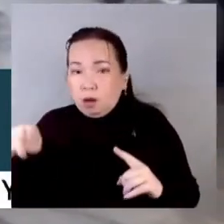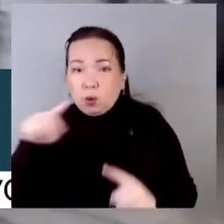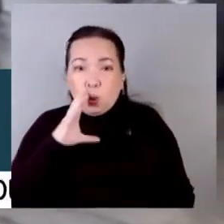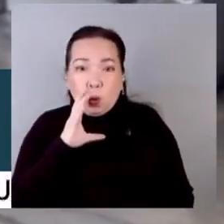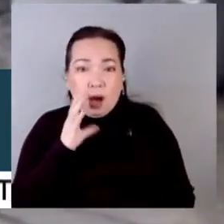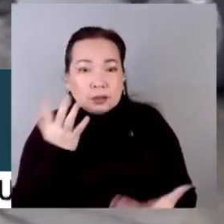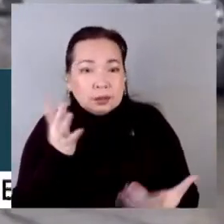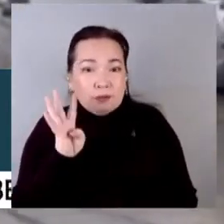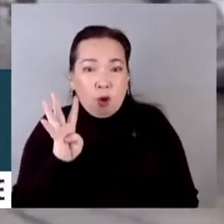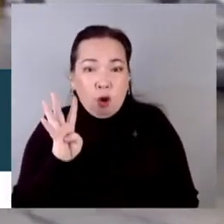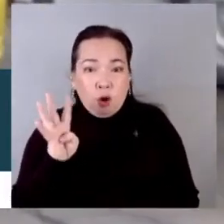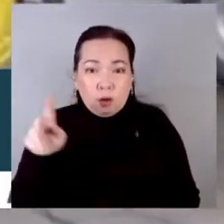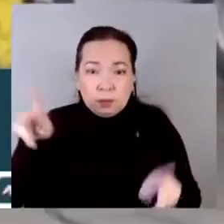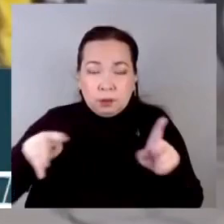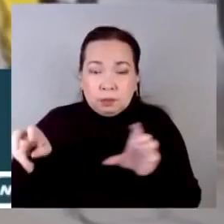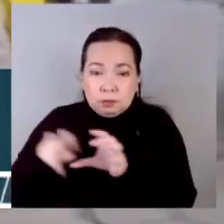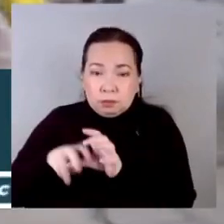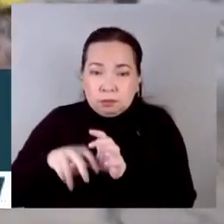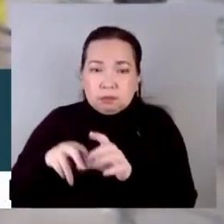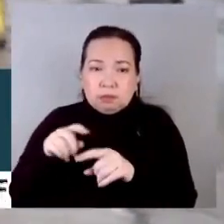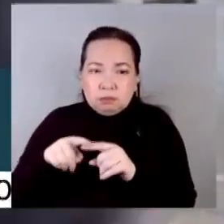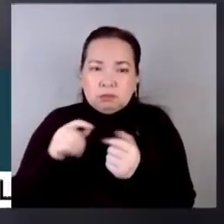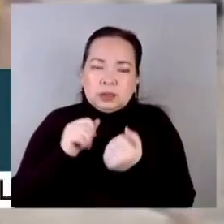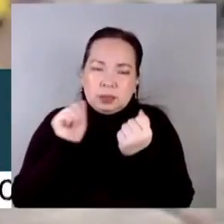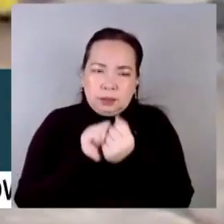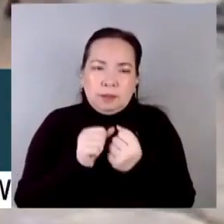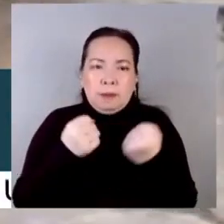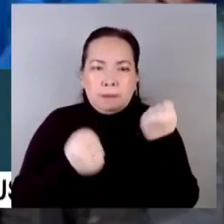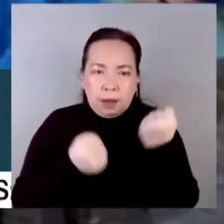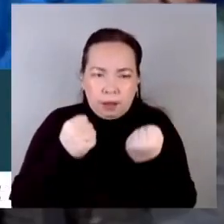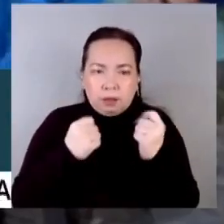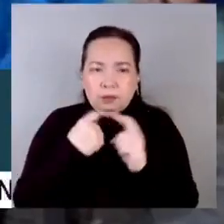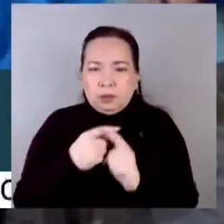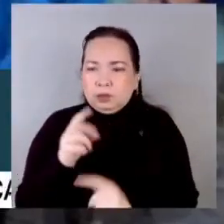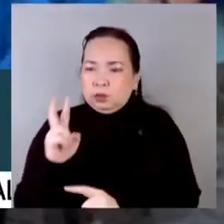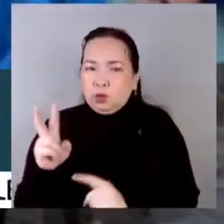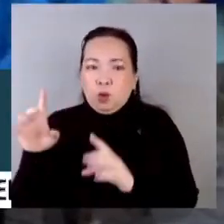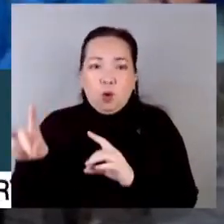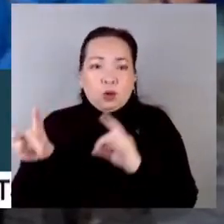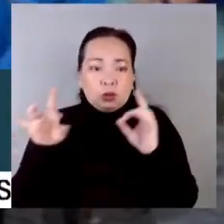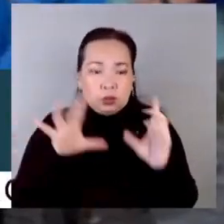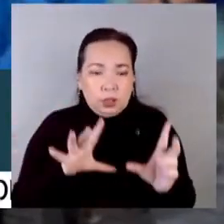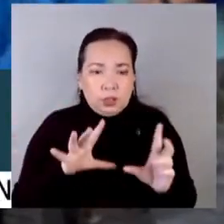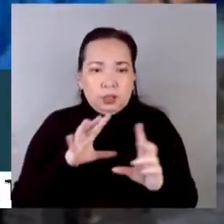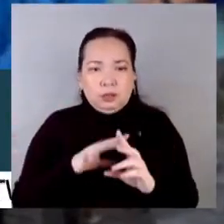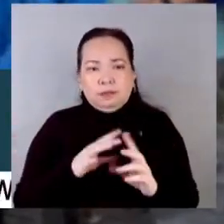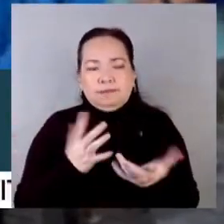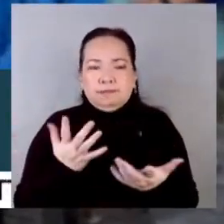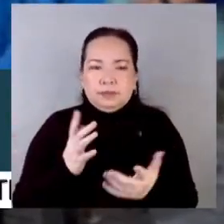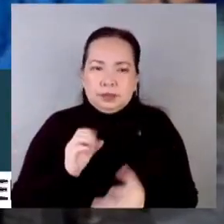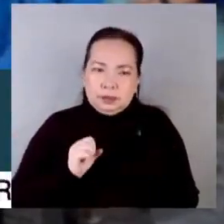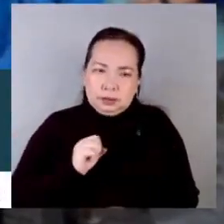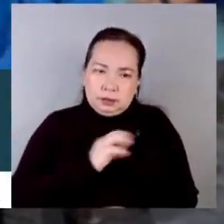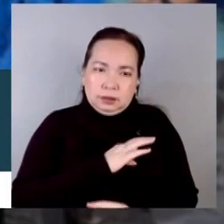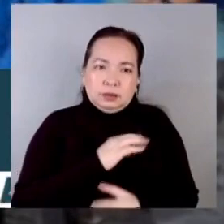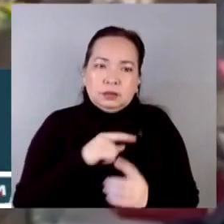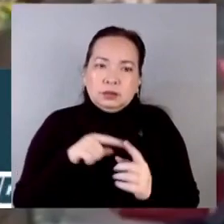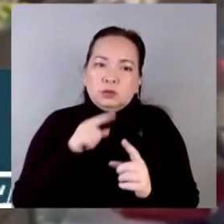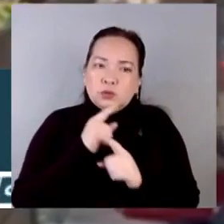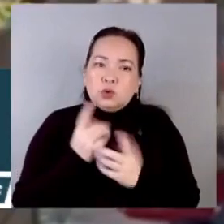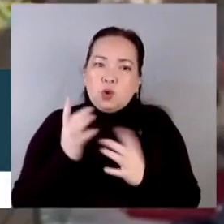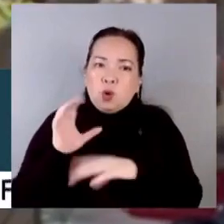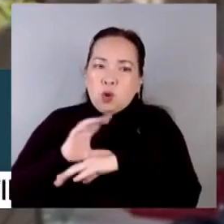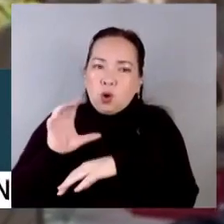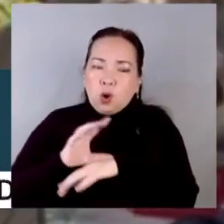of the airplane, which includes the pilot and his crew and the two Australian nationals, who are consultants of the Energy Development